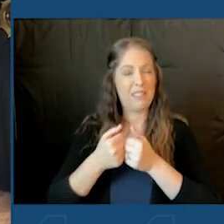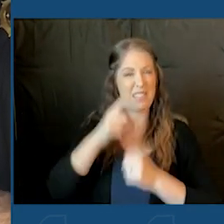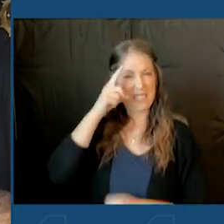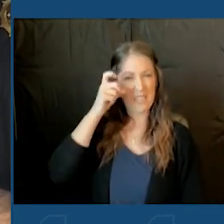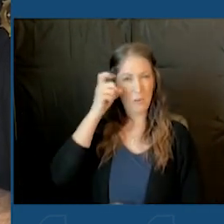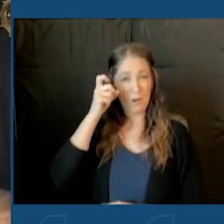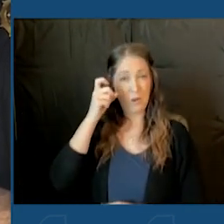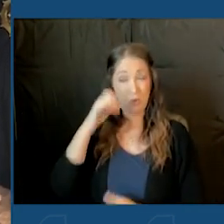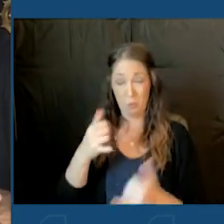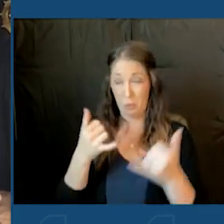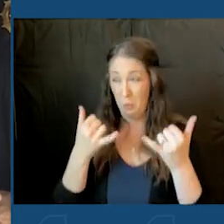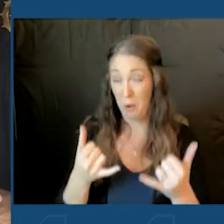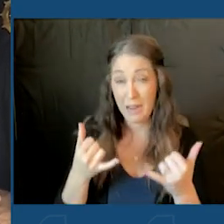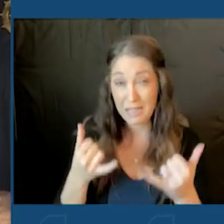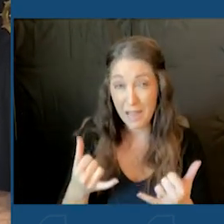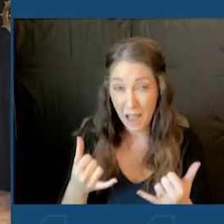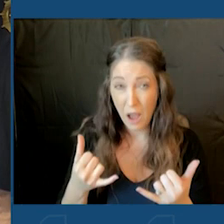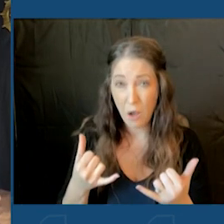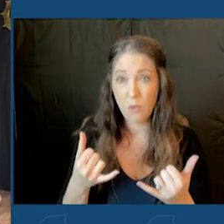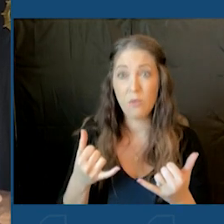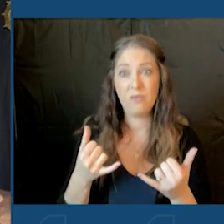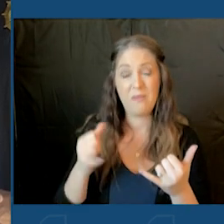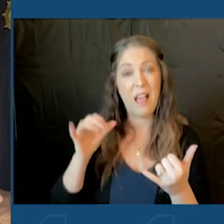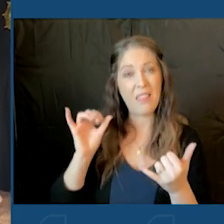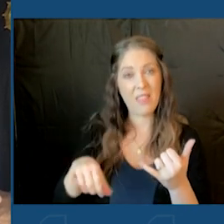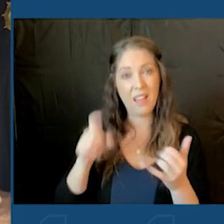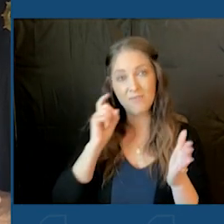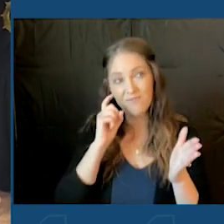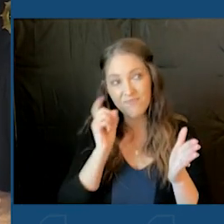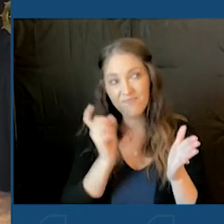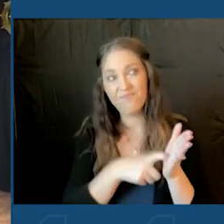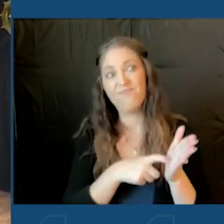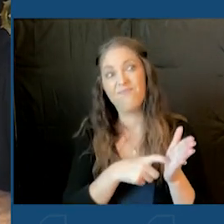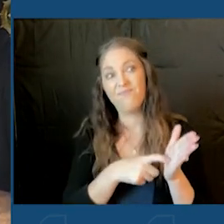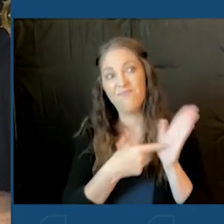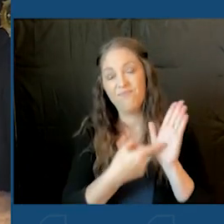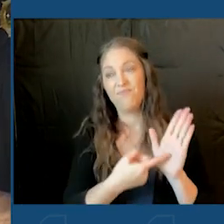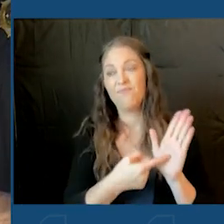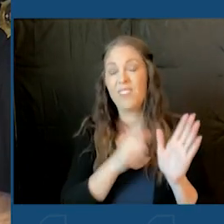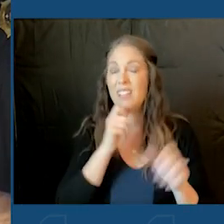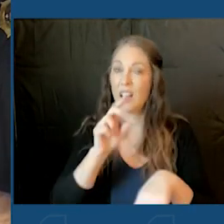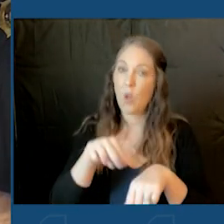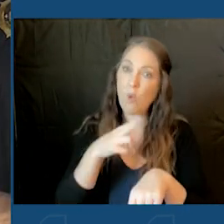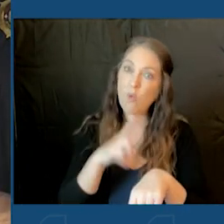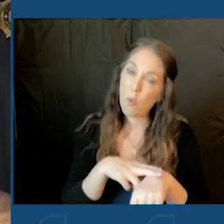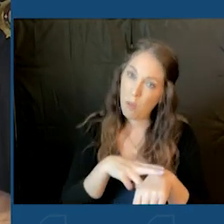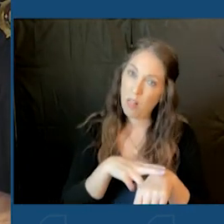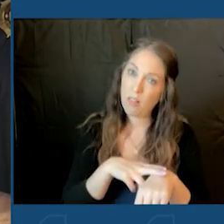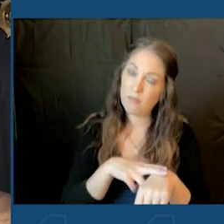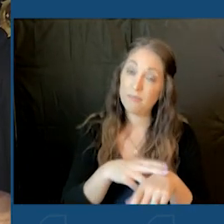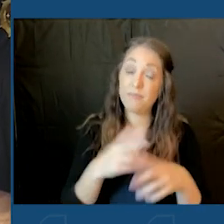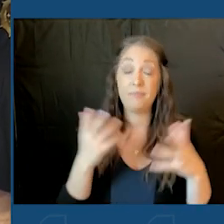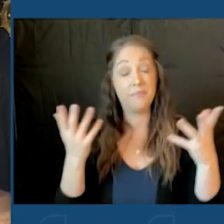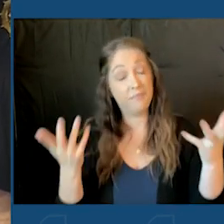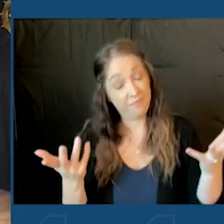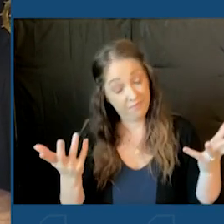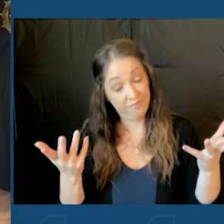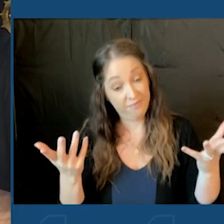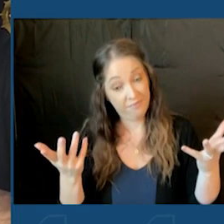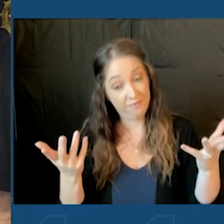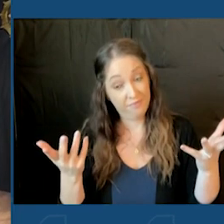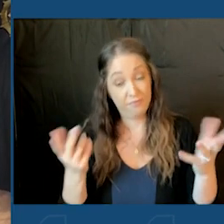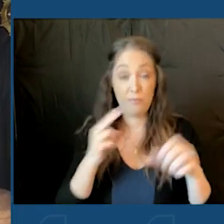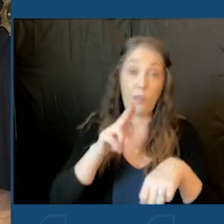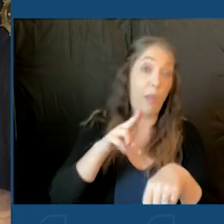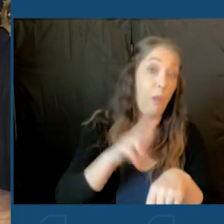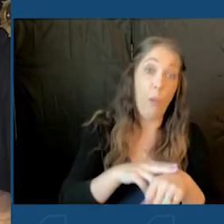year is another one of those signs out there that this is not normal. On the other hand, we ask ourselves, what is normal